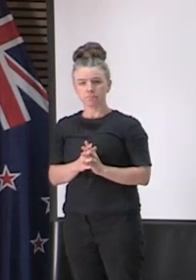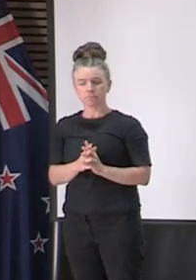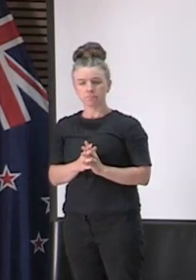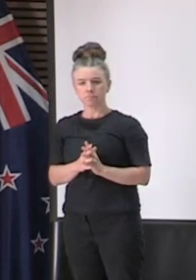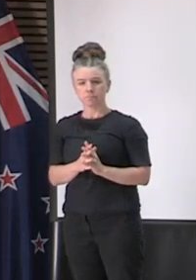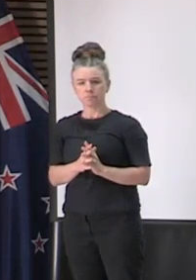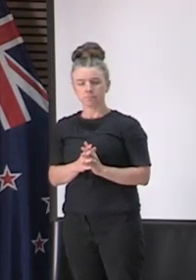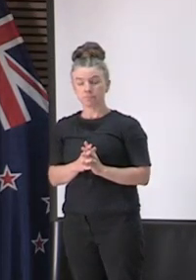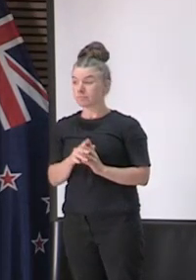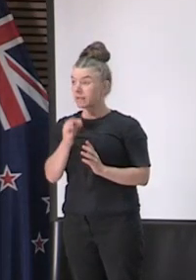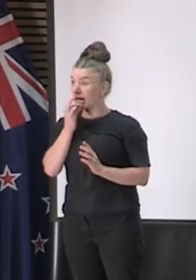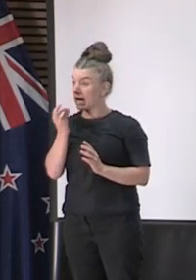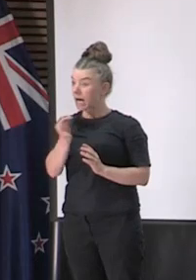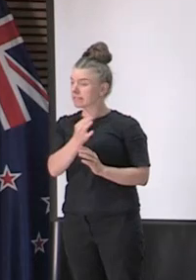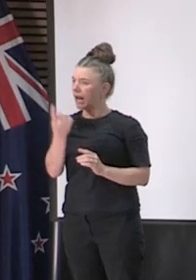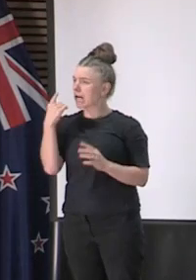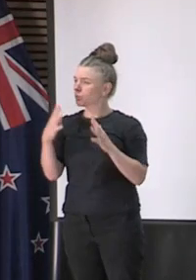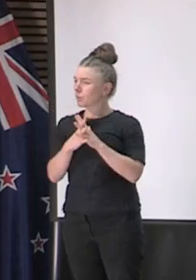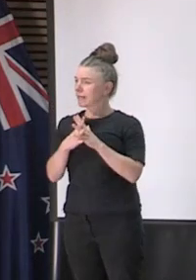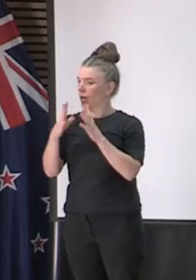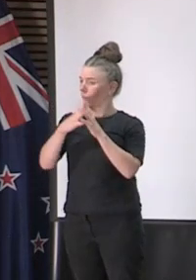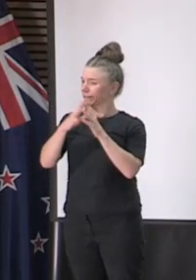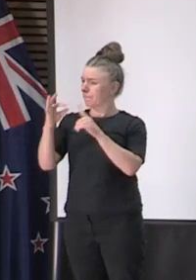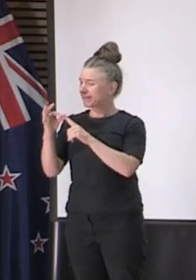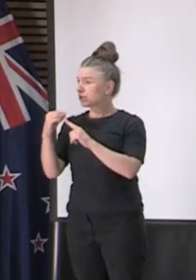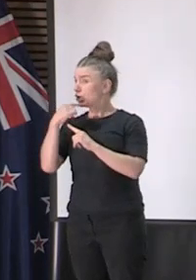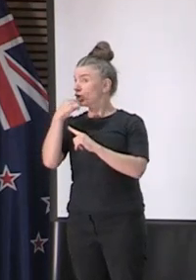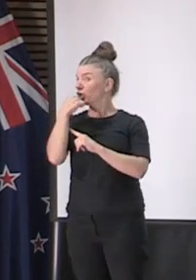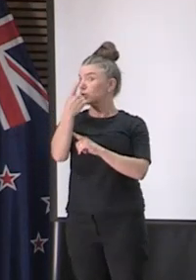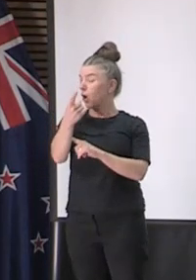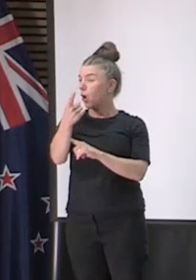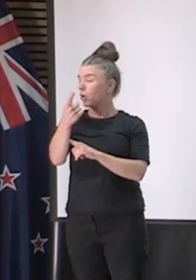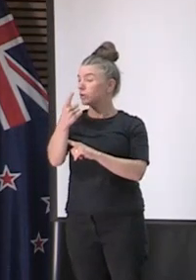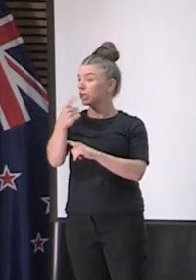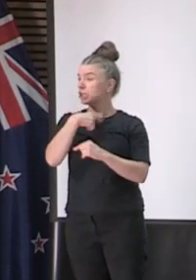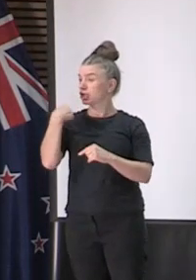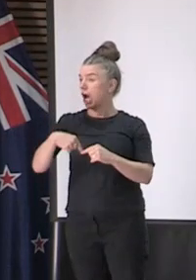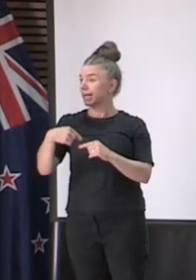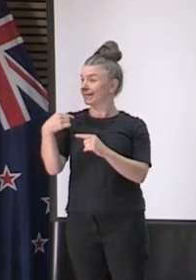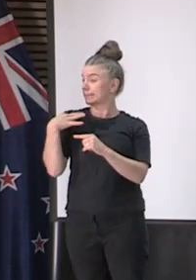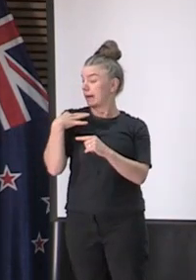Was it appropriate for Winston Peters last week to tell the Chinese ambassador to listen to her master?